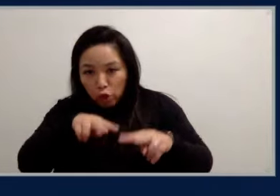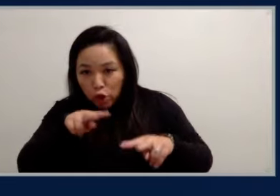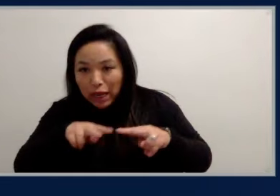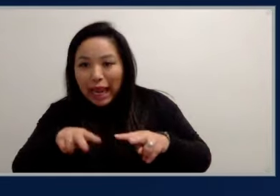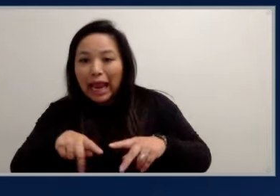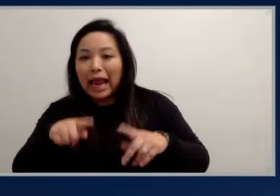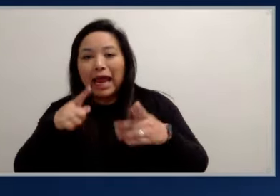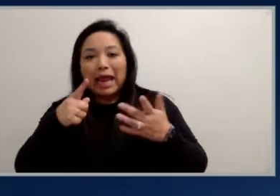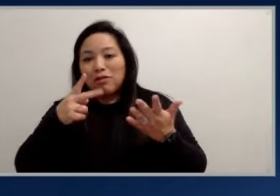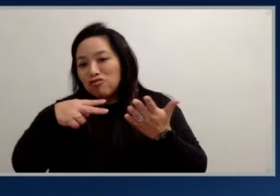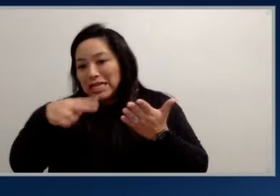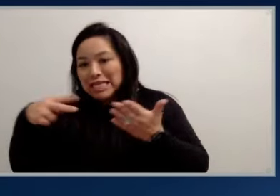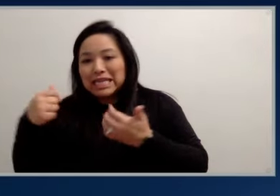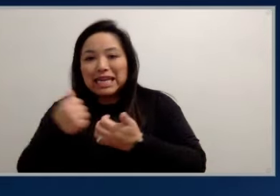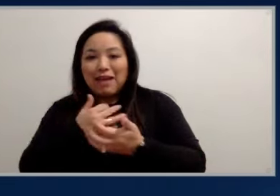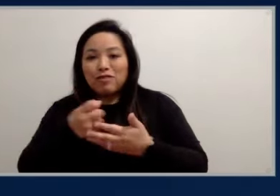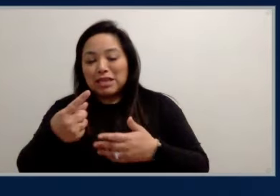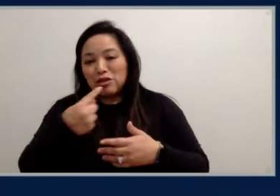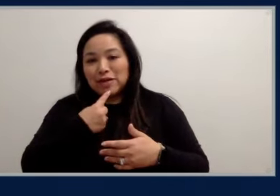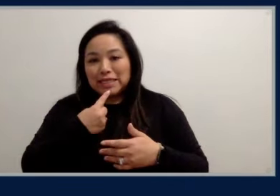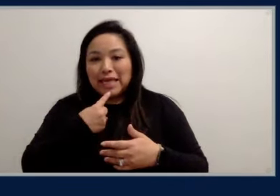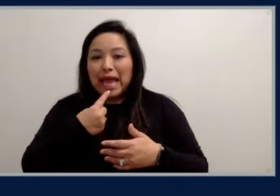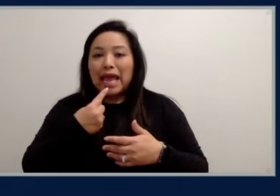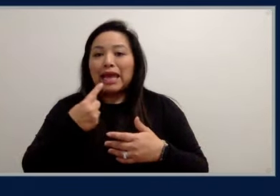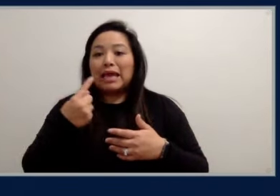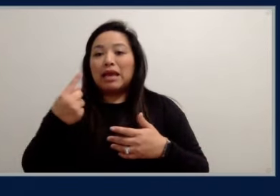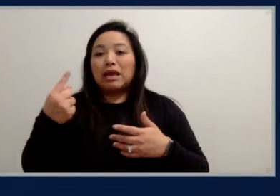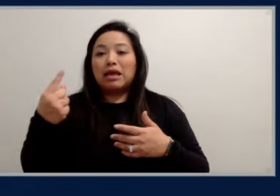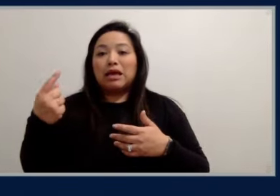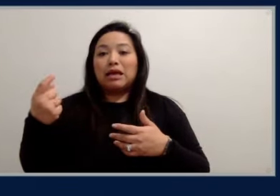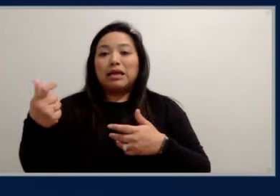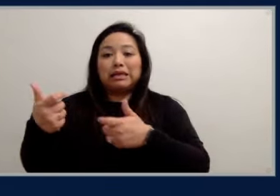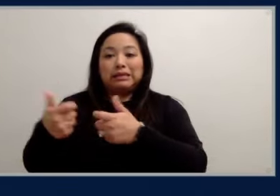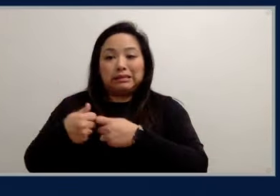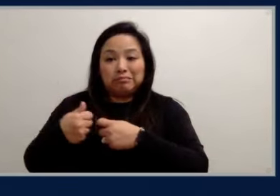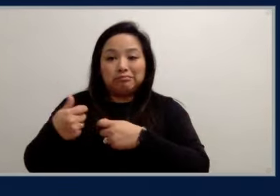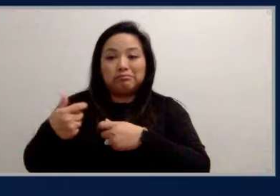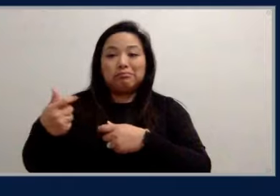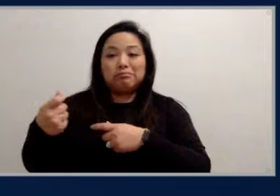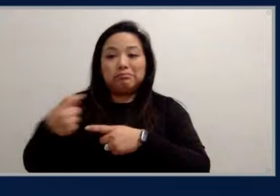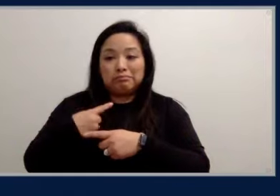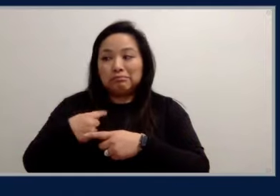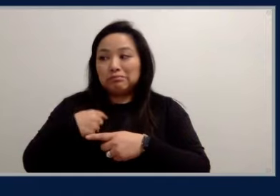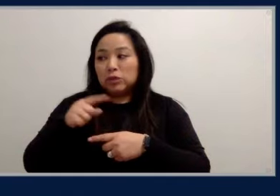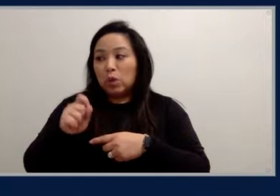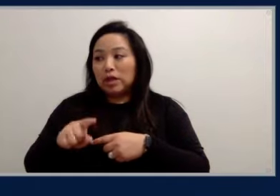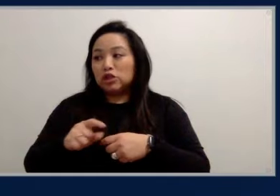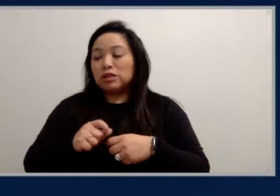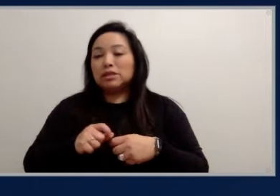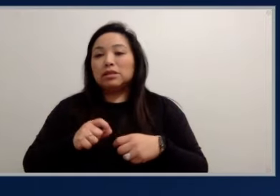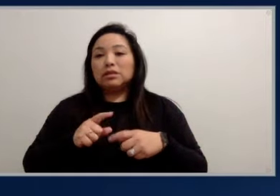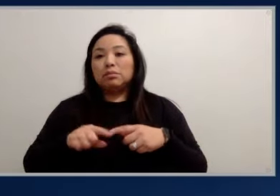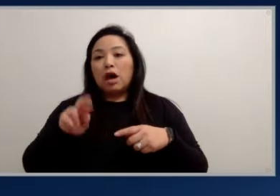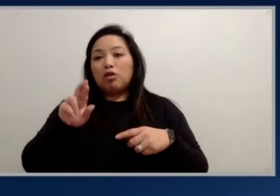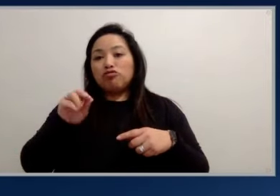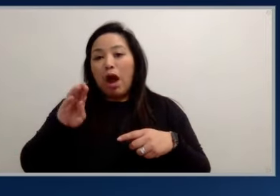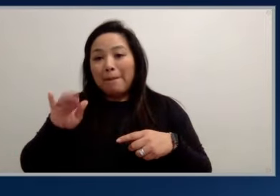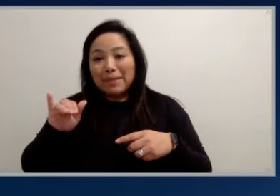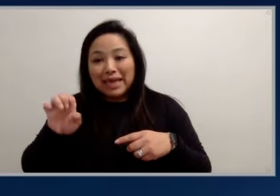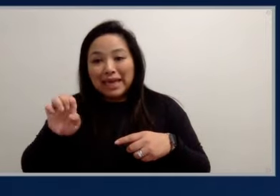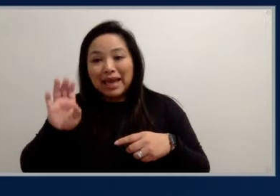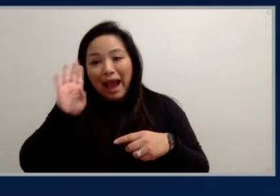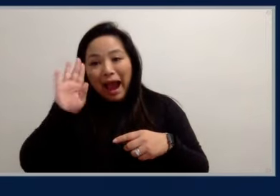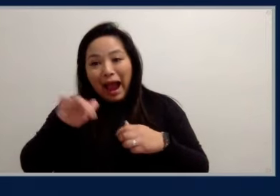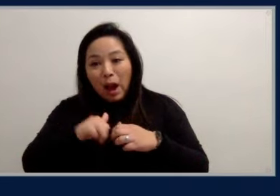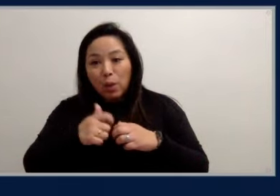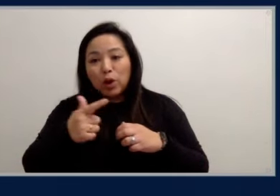reading everything you're saying. Give us questions throughout. I got to throw it to my co-host here, though, Robbie. Buddy, how you doing? I'm good. Thanks